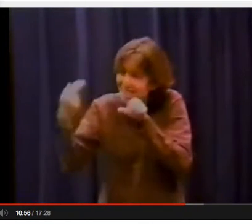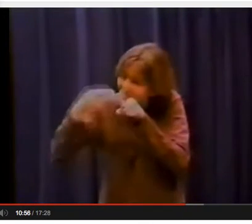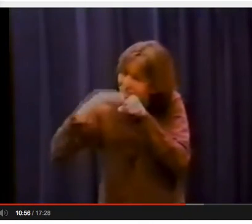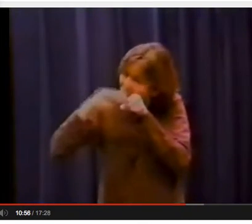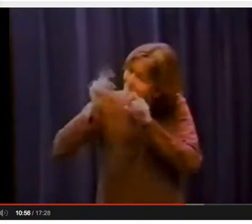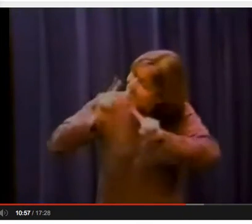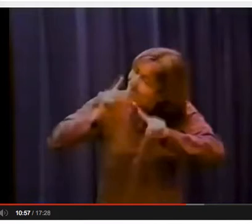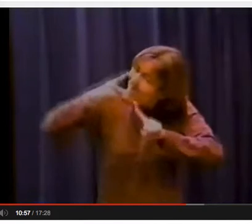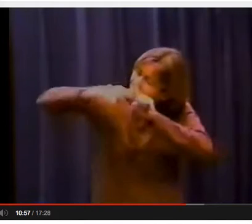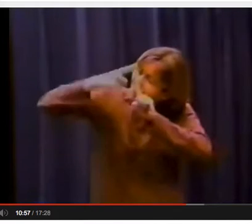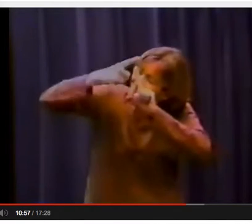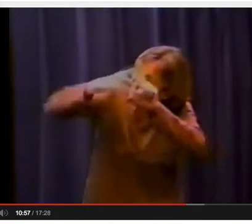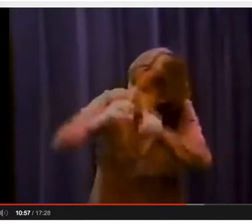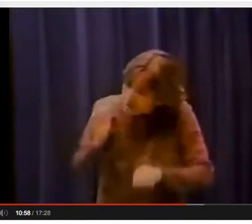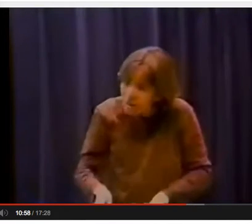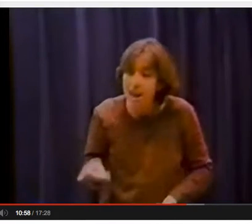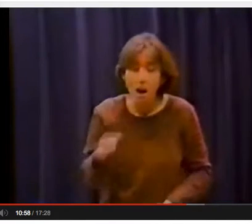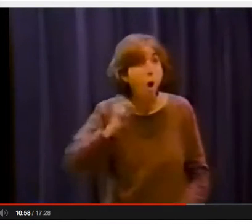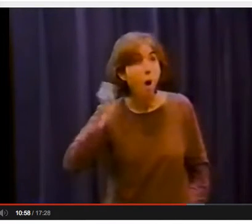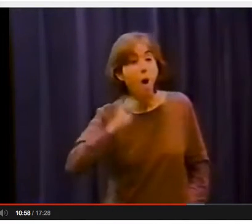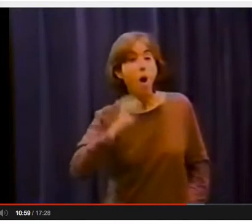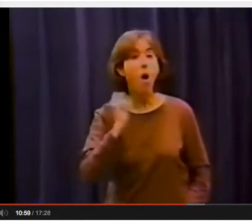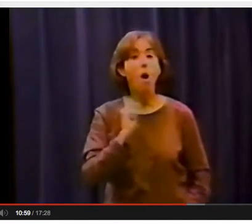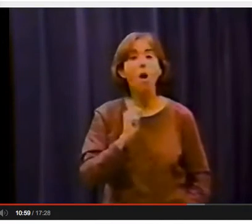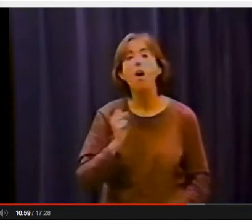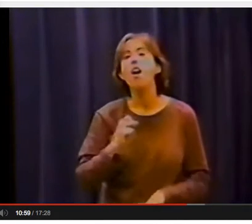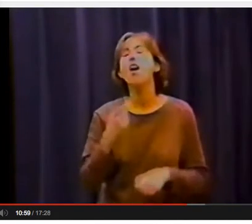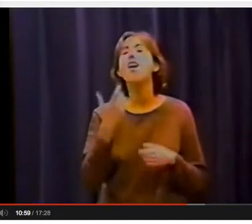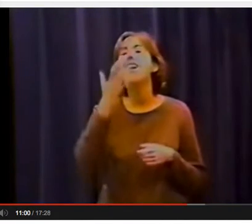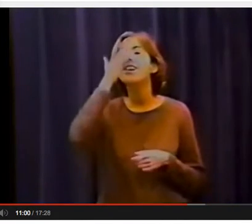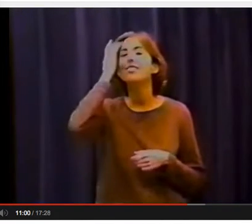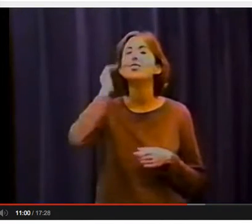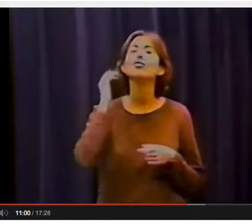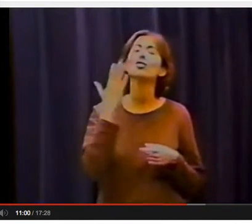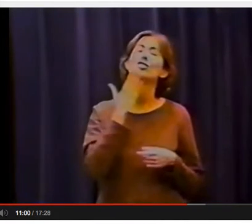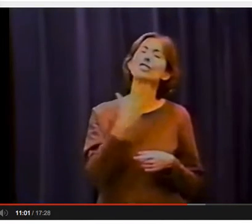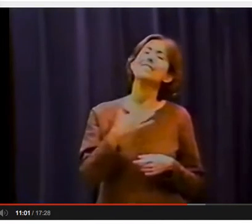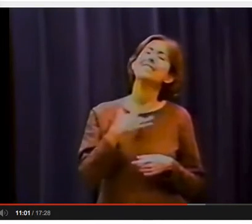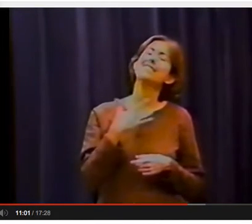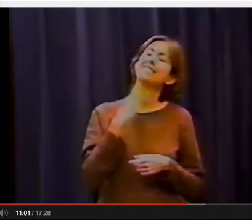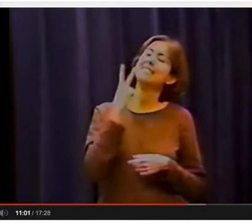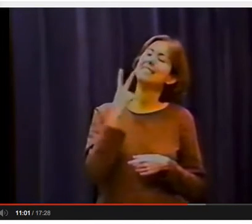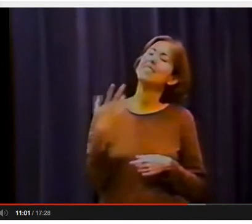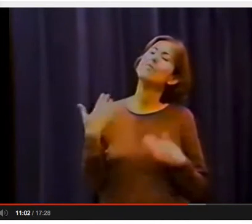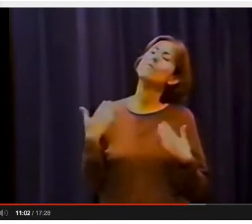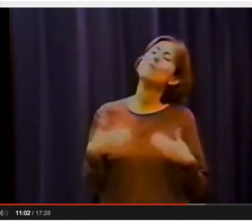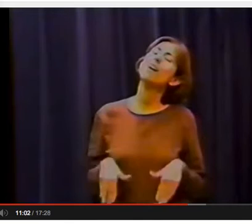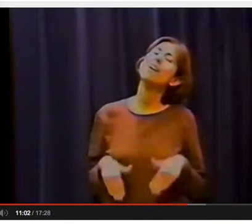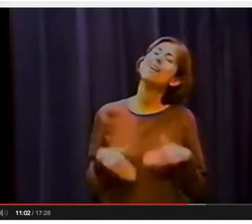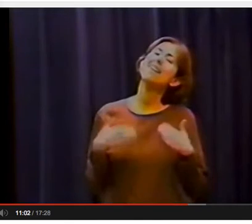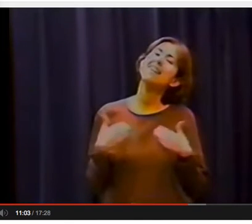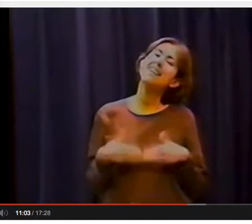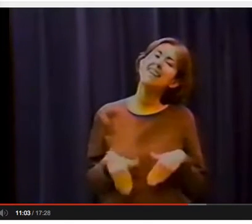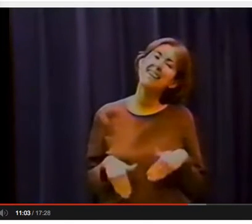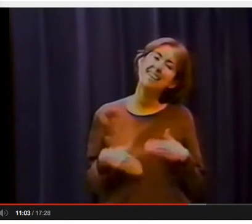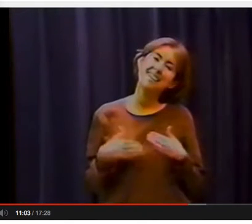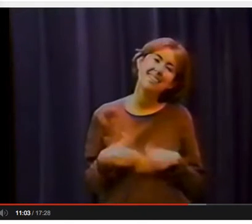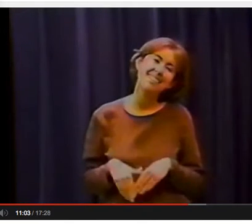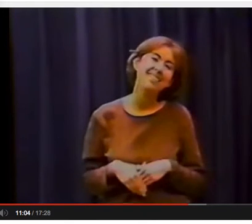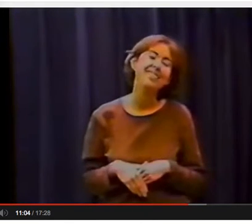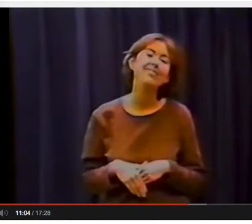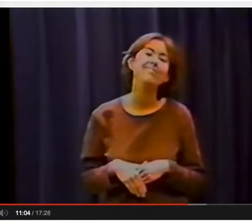I'm telling you, you just gotta wait. You'll get your turn. Keep coming to the monthly meetings, and they understand that. It gives them something to look forward to.